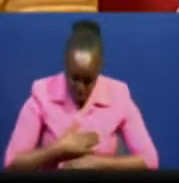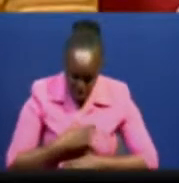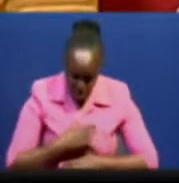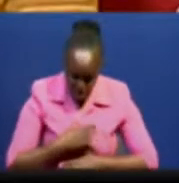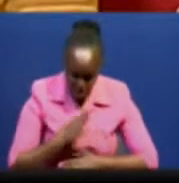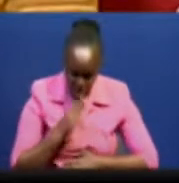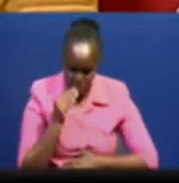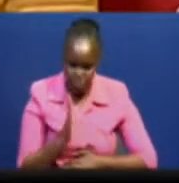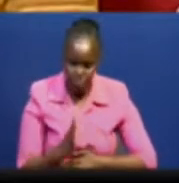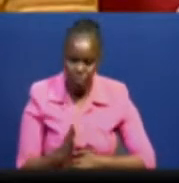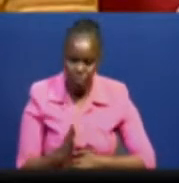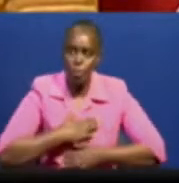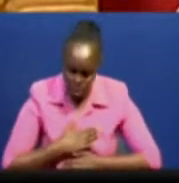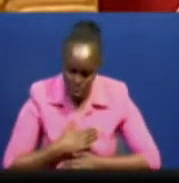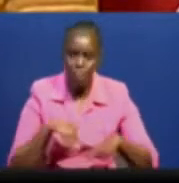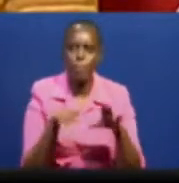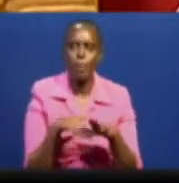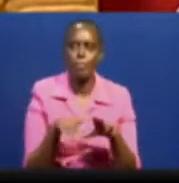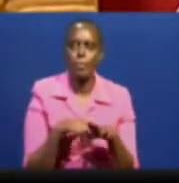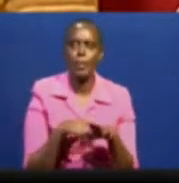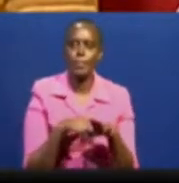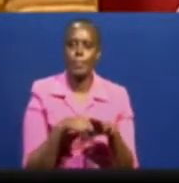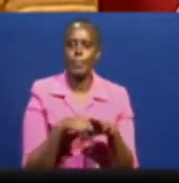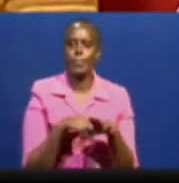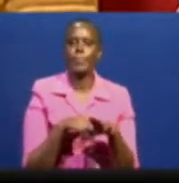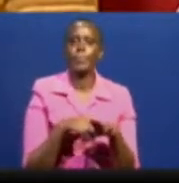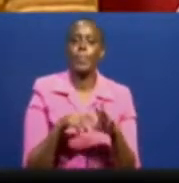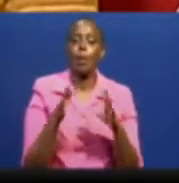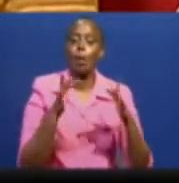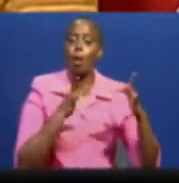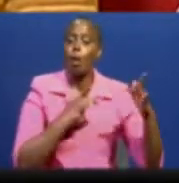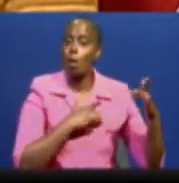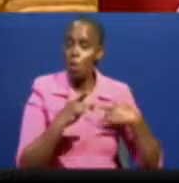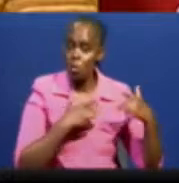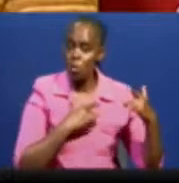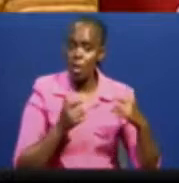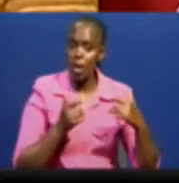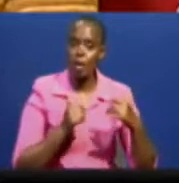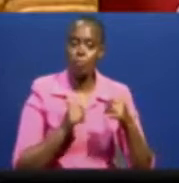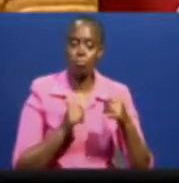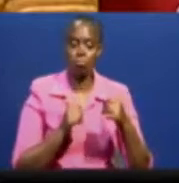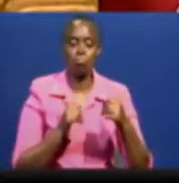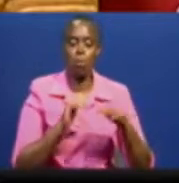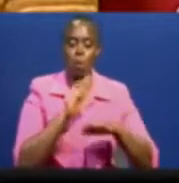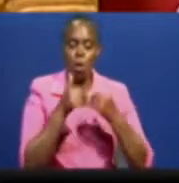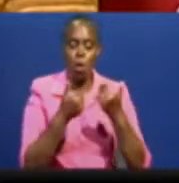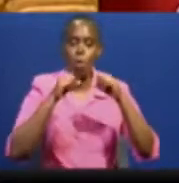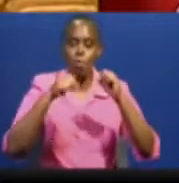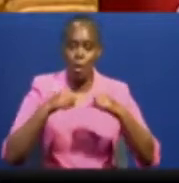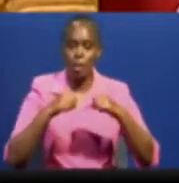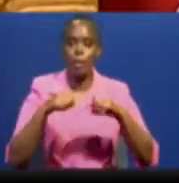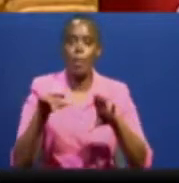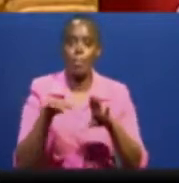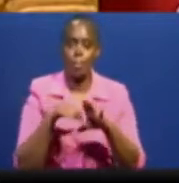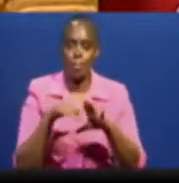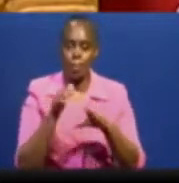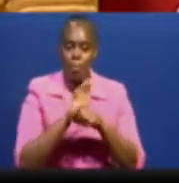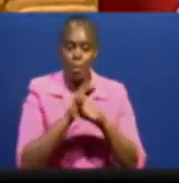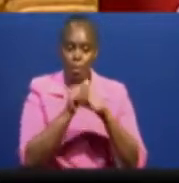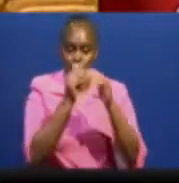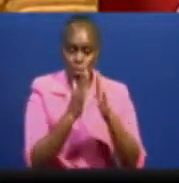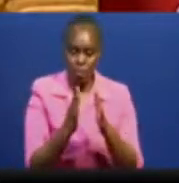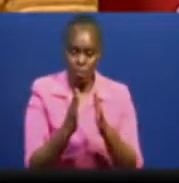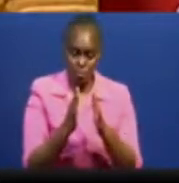honorable members, like I said from the beginning, this is a matter that's uncontested. All members are in agreement. Both the leader of majority